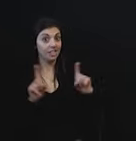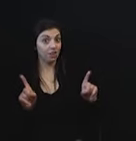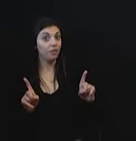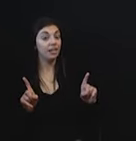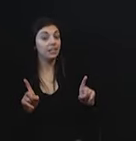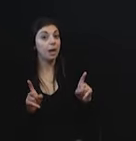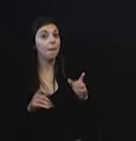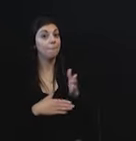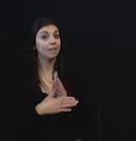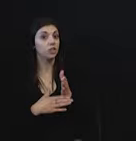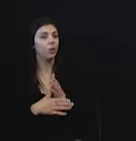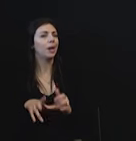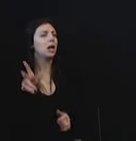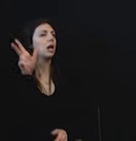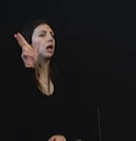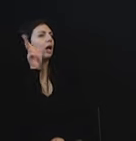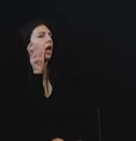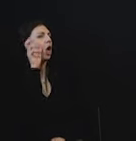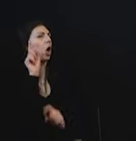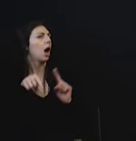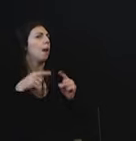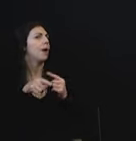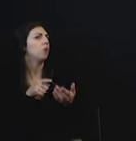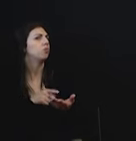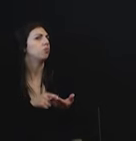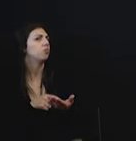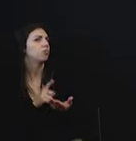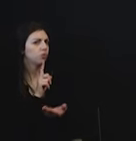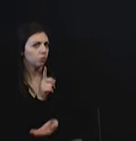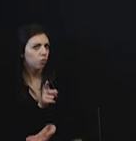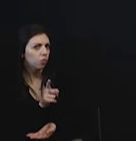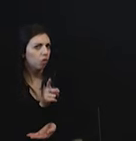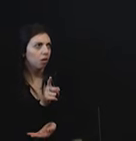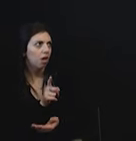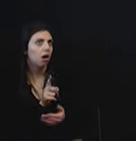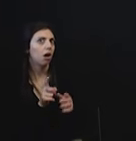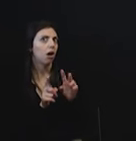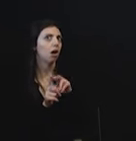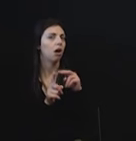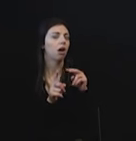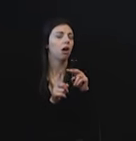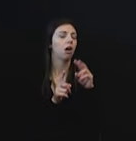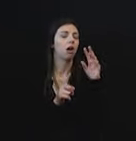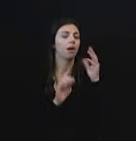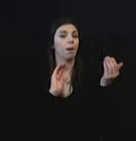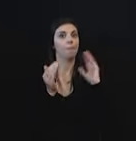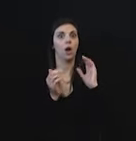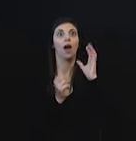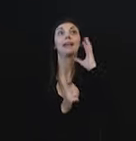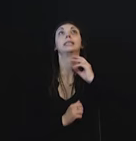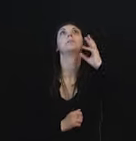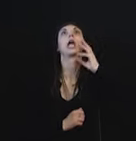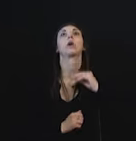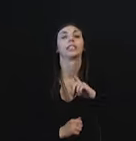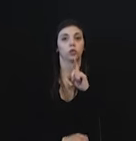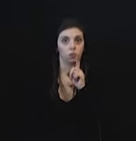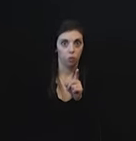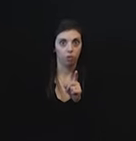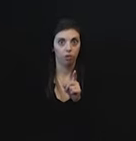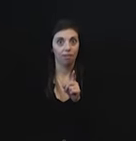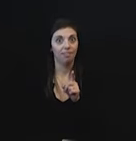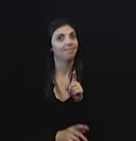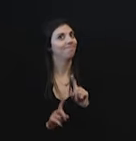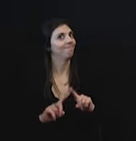the truth and experiencing the truth, right? There's so much different. This man had